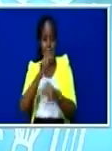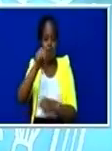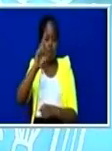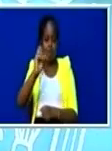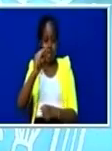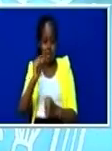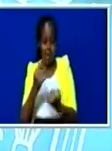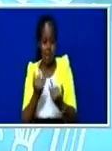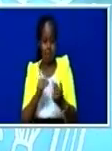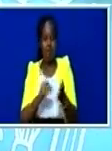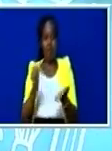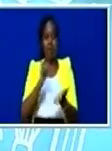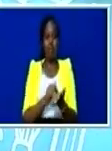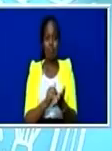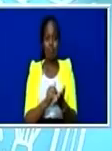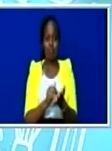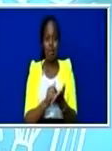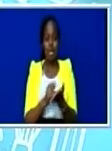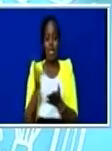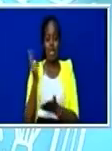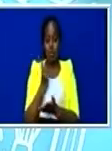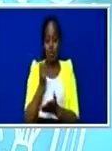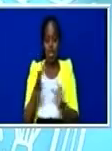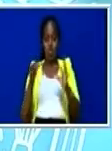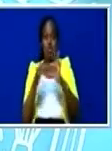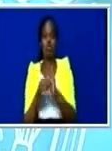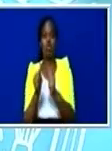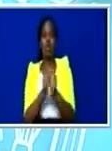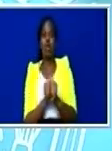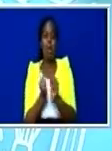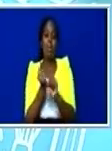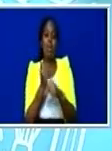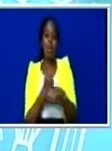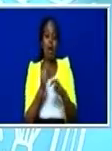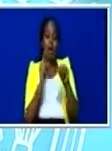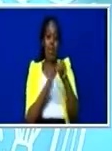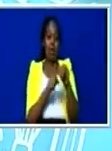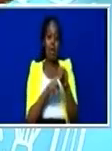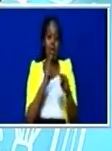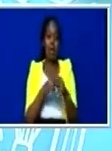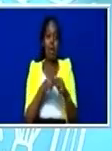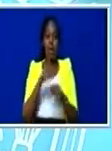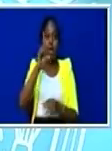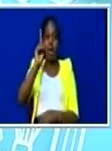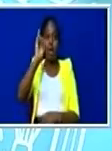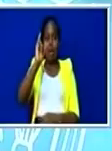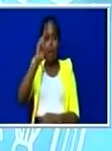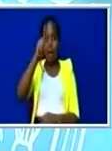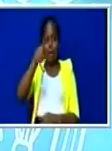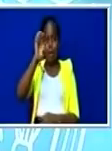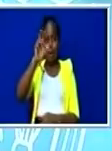acids molecules are linked together, okay, they form a molecule that is known as a